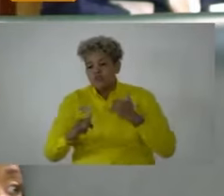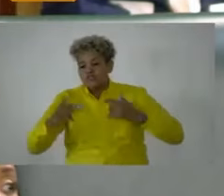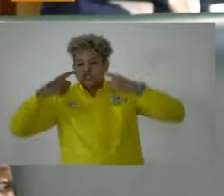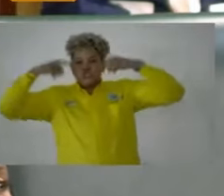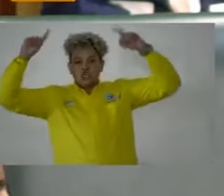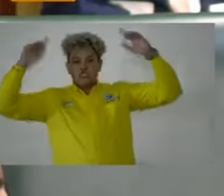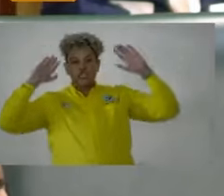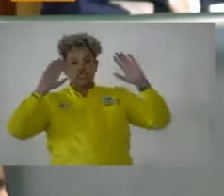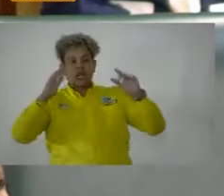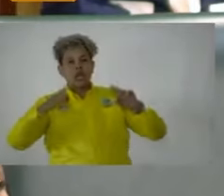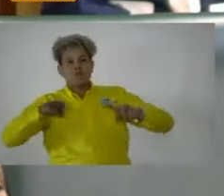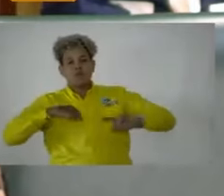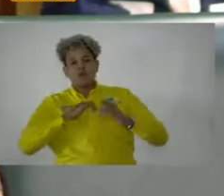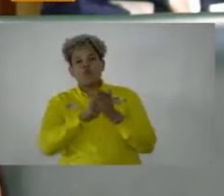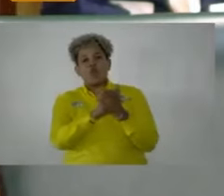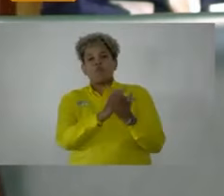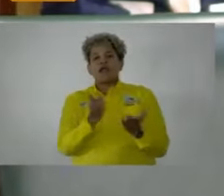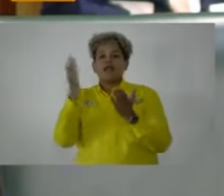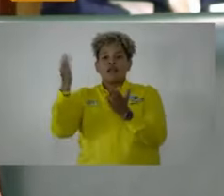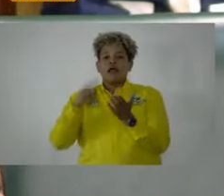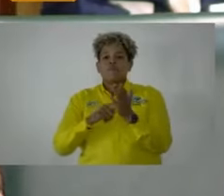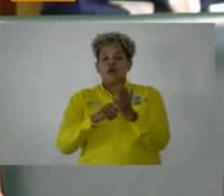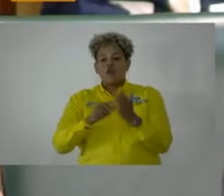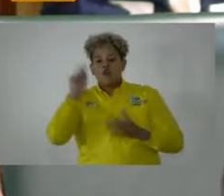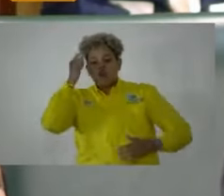success. We commend that model to the government